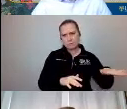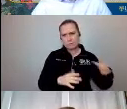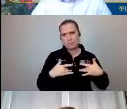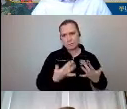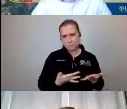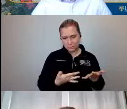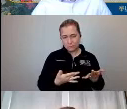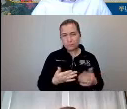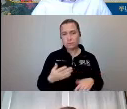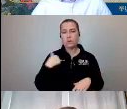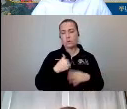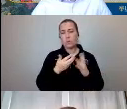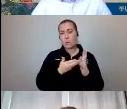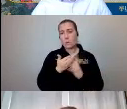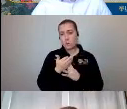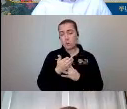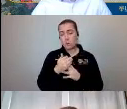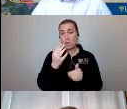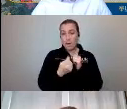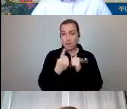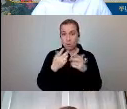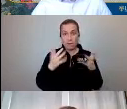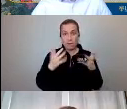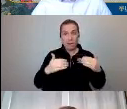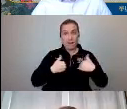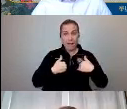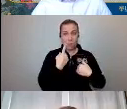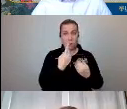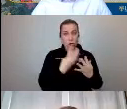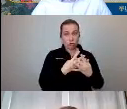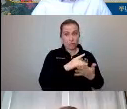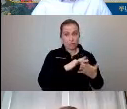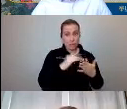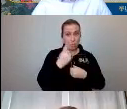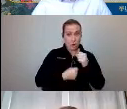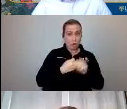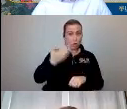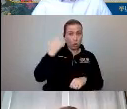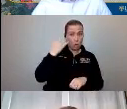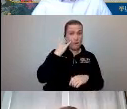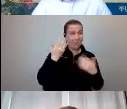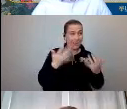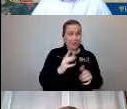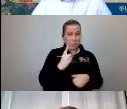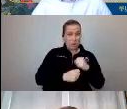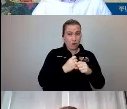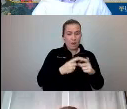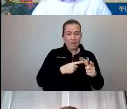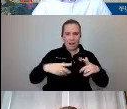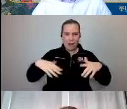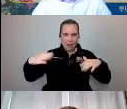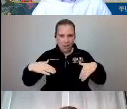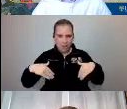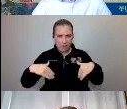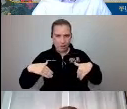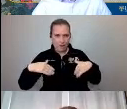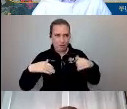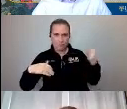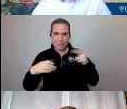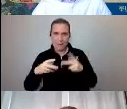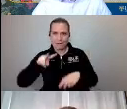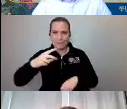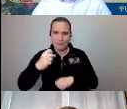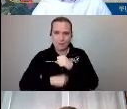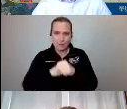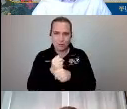of everybody that had a screening study a year ago and didn't come back within 30 days of their due